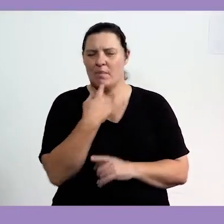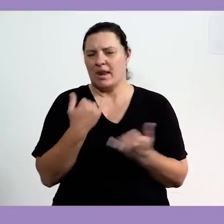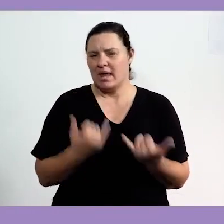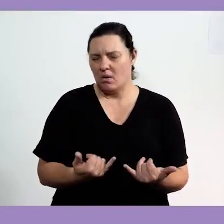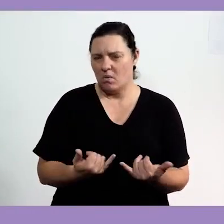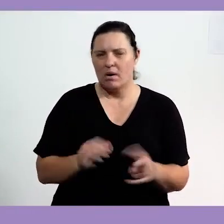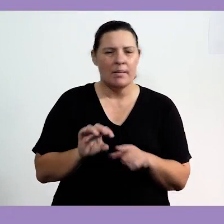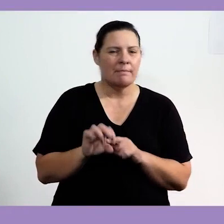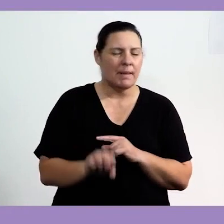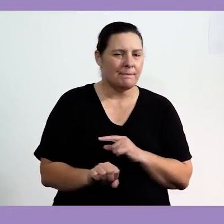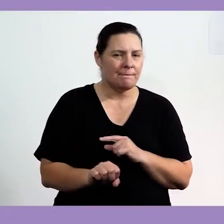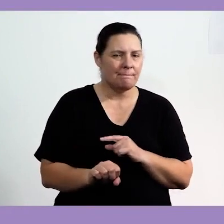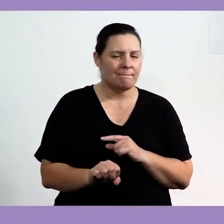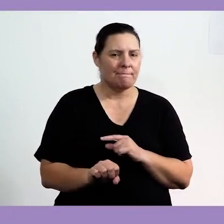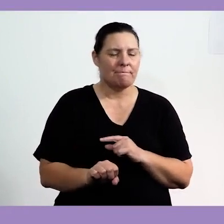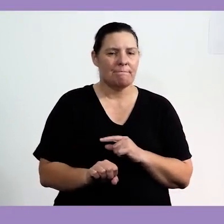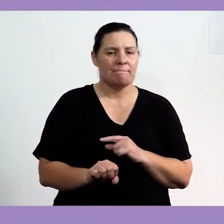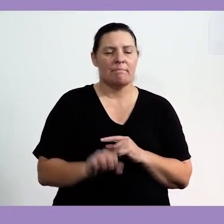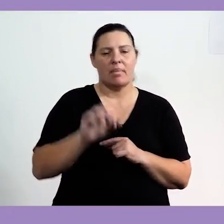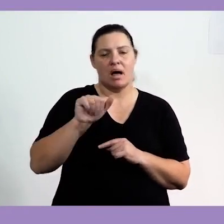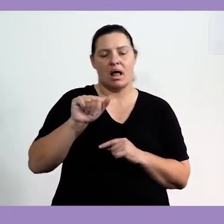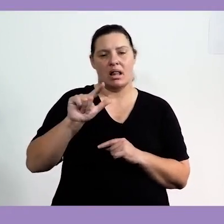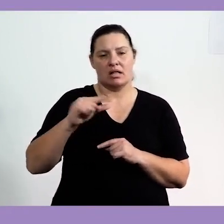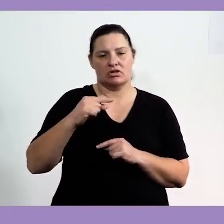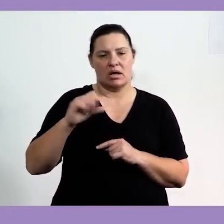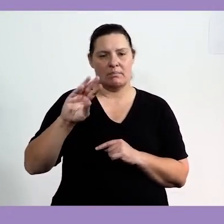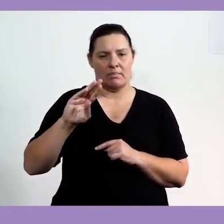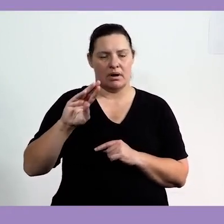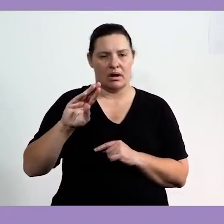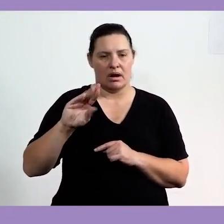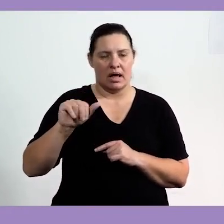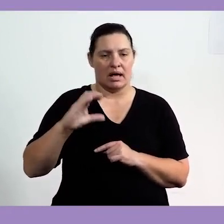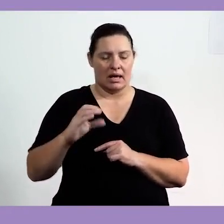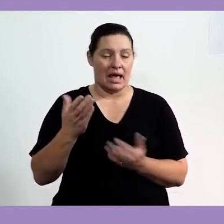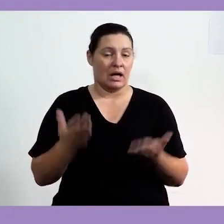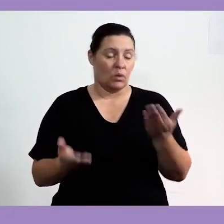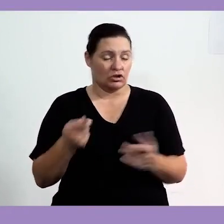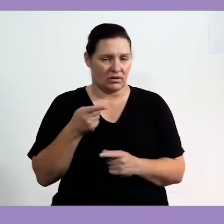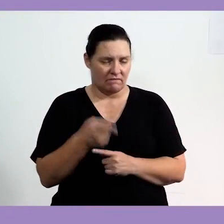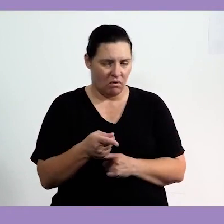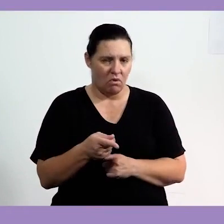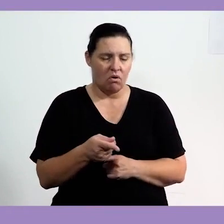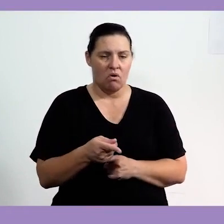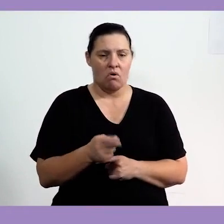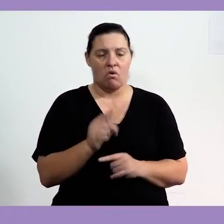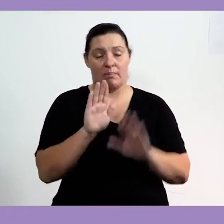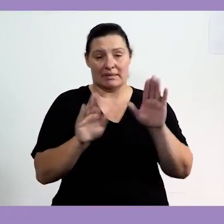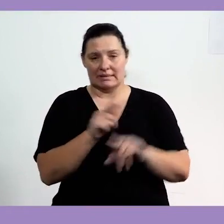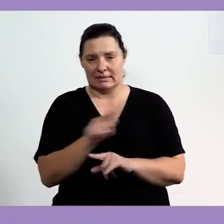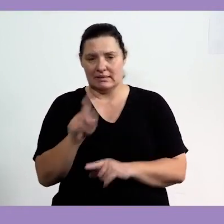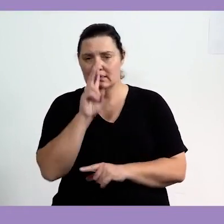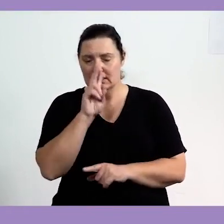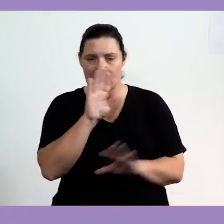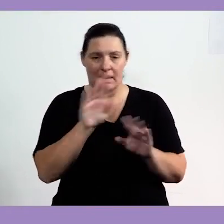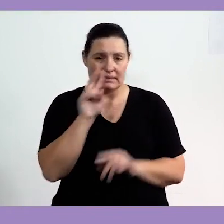we are going to now find the algebraic expression, or sorry, the algebraic equation for these patterns.